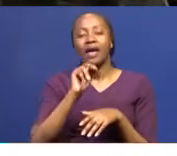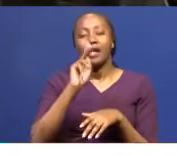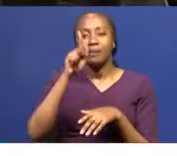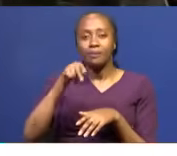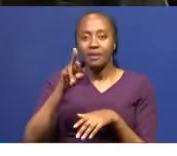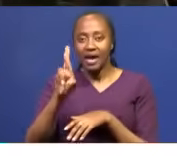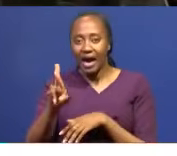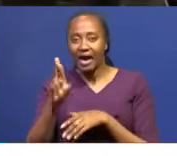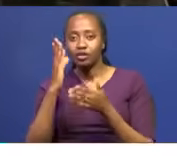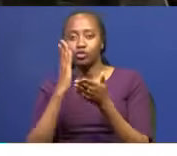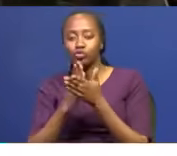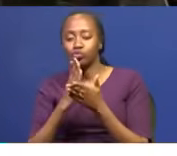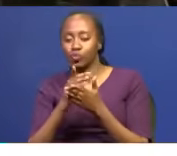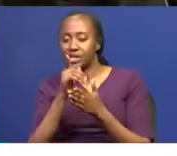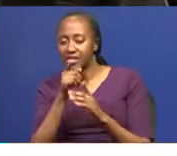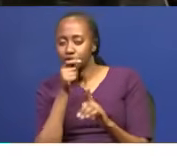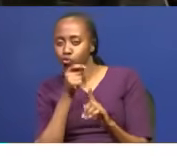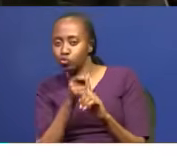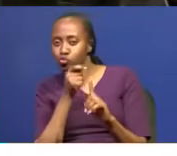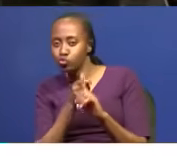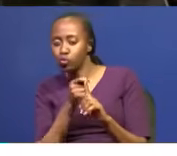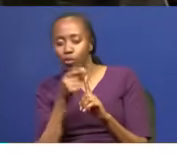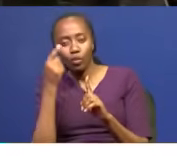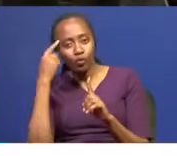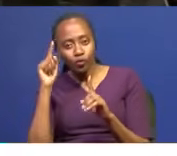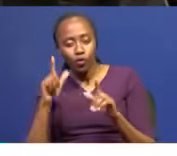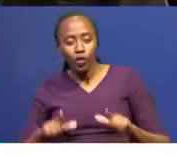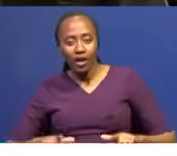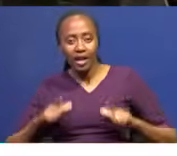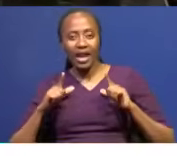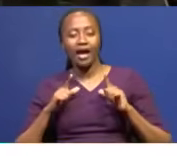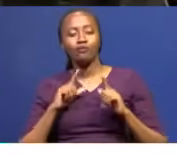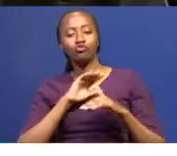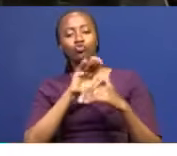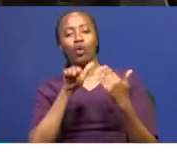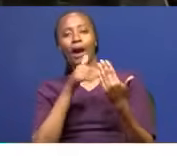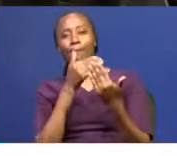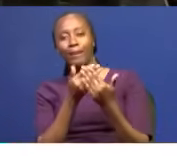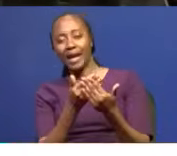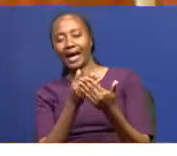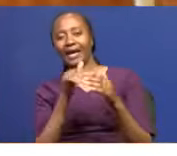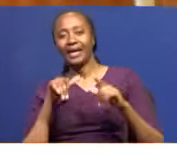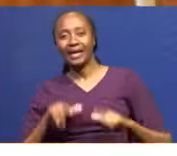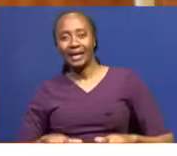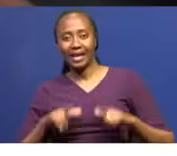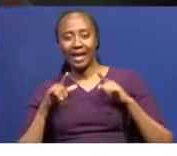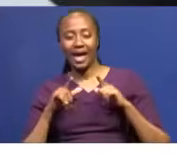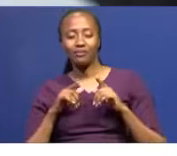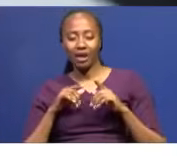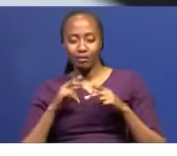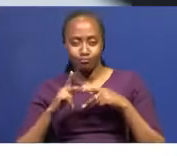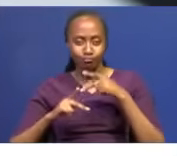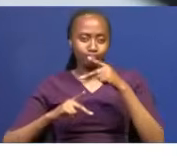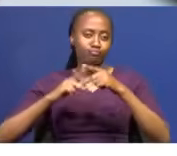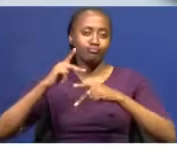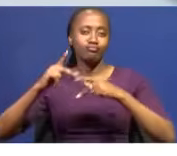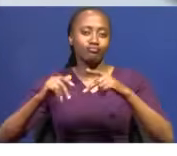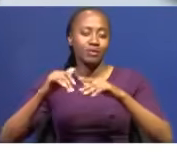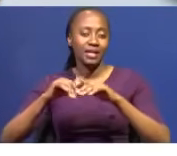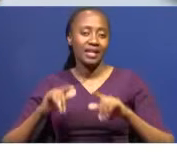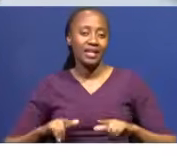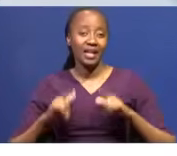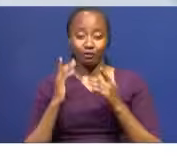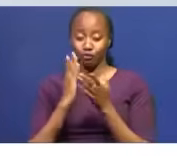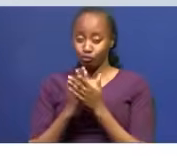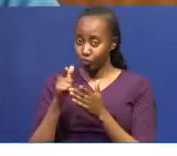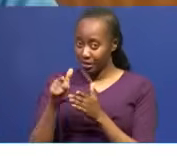believe this is a toolkit for many people in life to be able to apply and make progress in life. More than just a memoir,